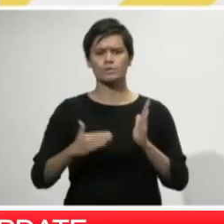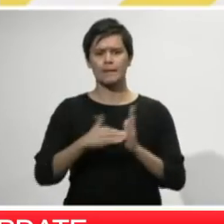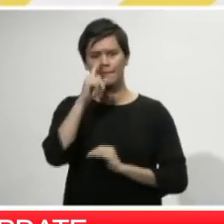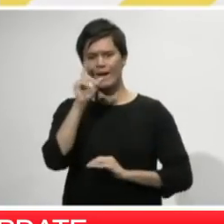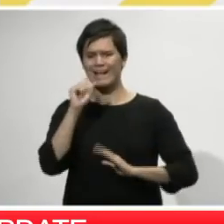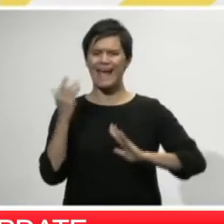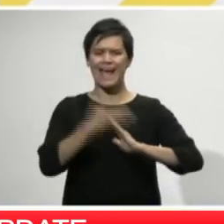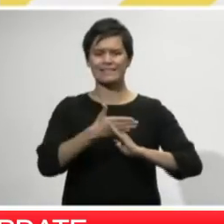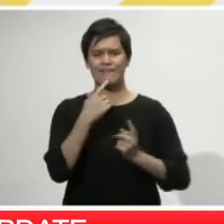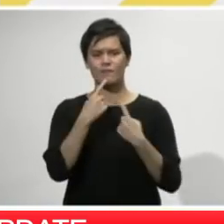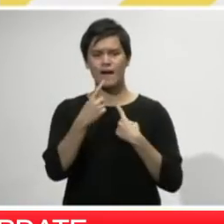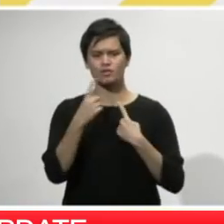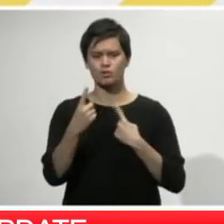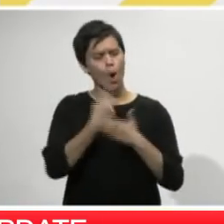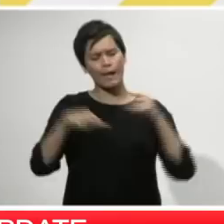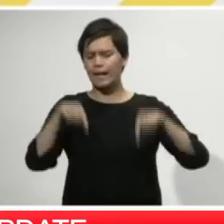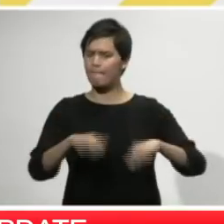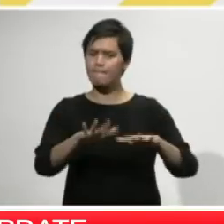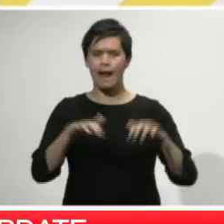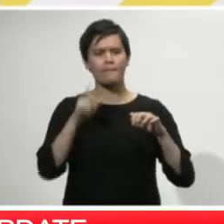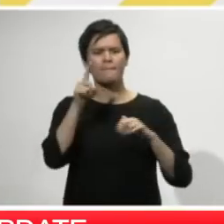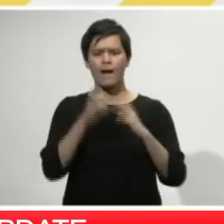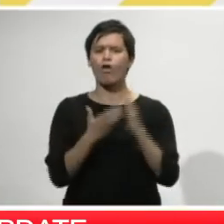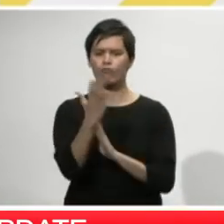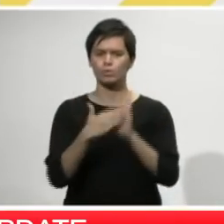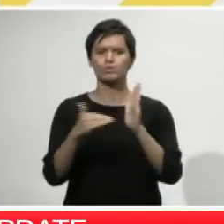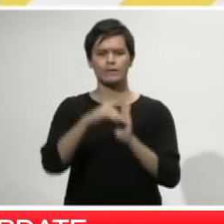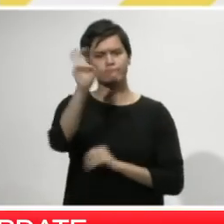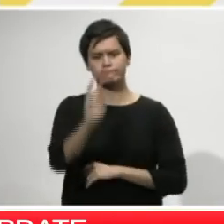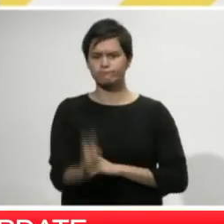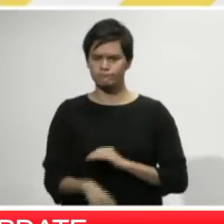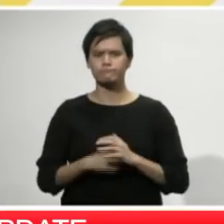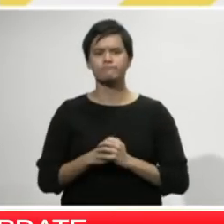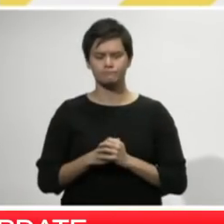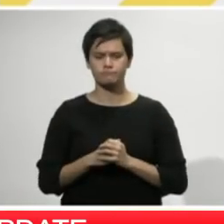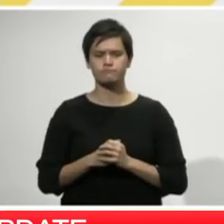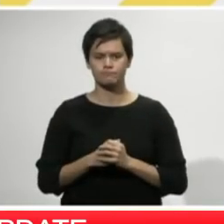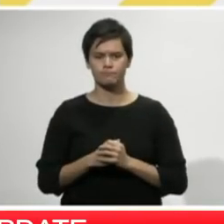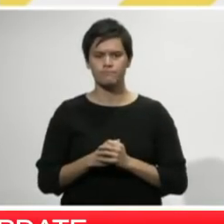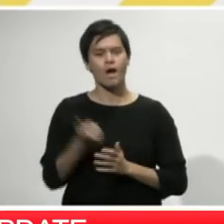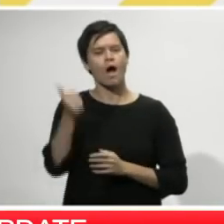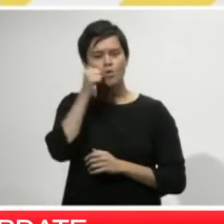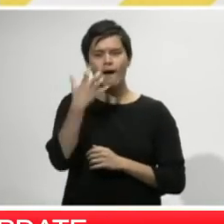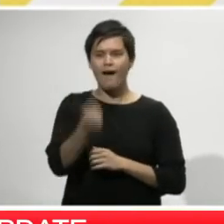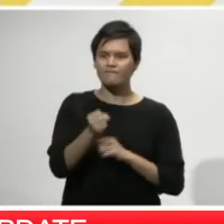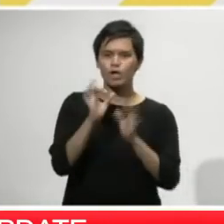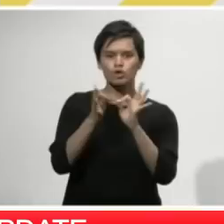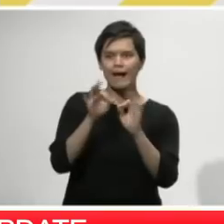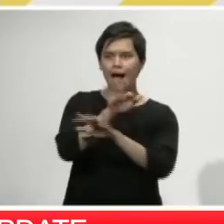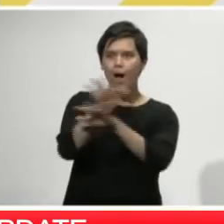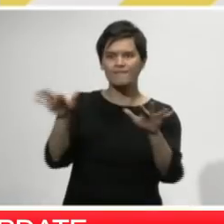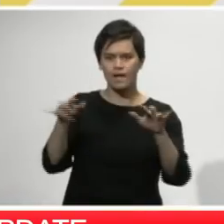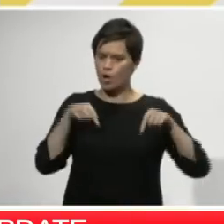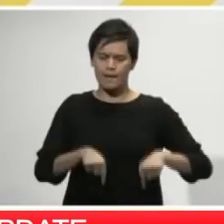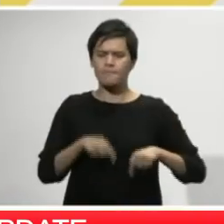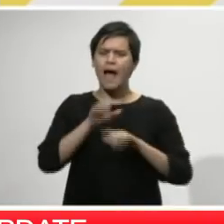going on, not just here in Parliament, but in New Zealand and around the country. And I know there's also much interpretation work going